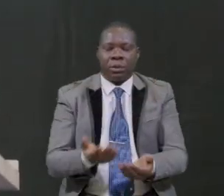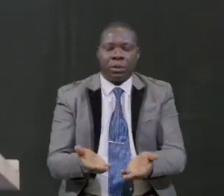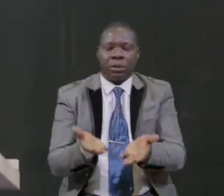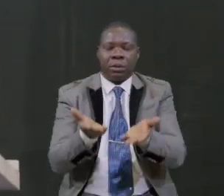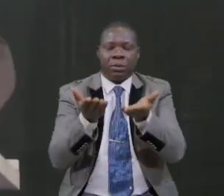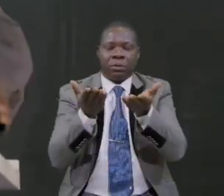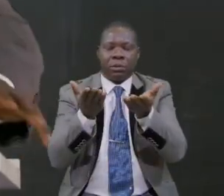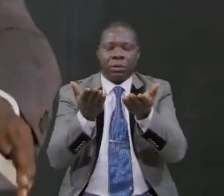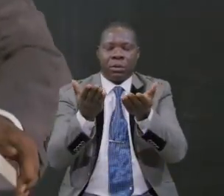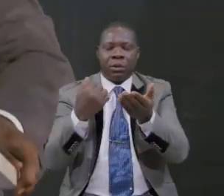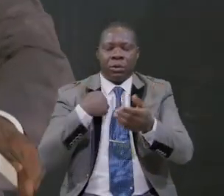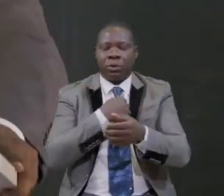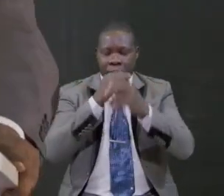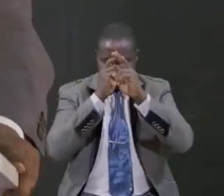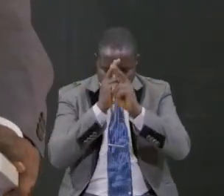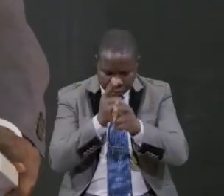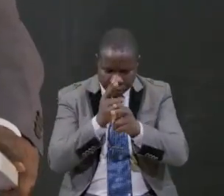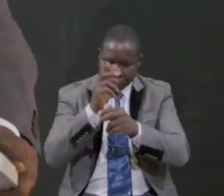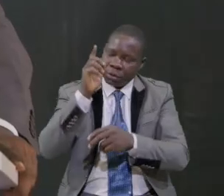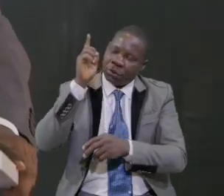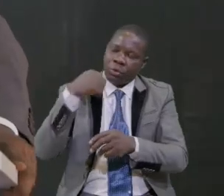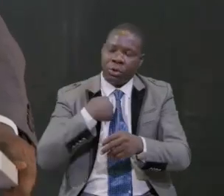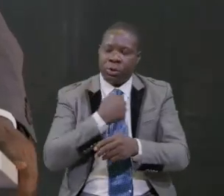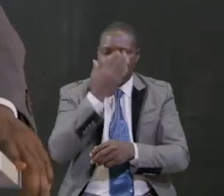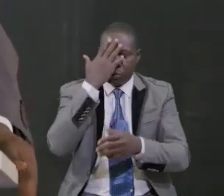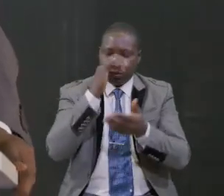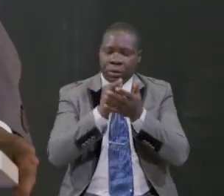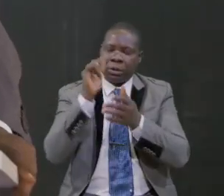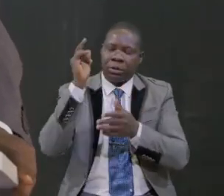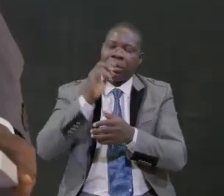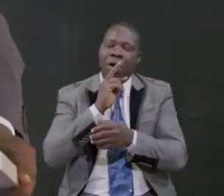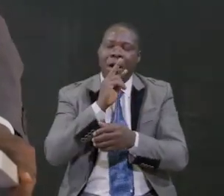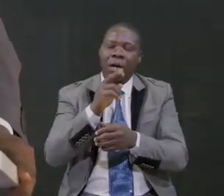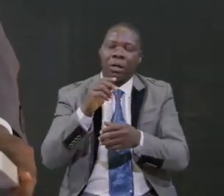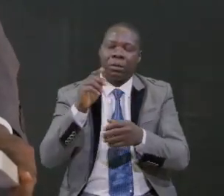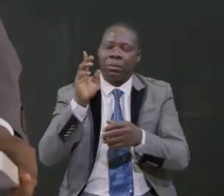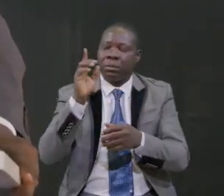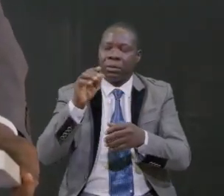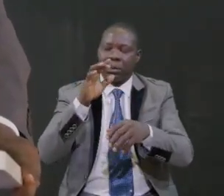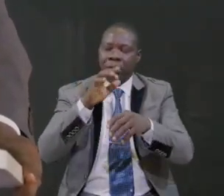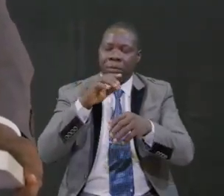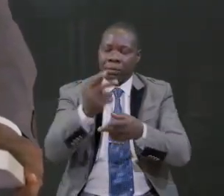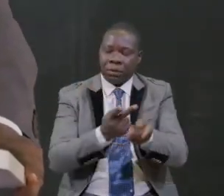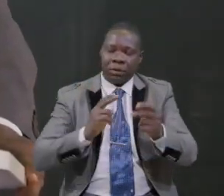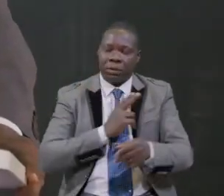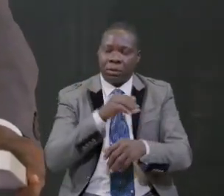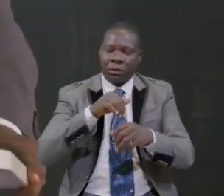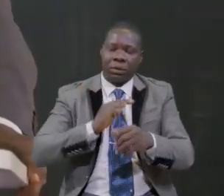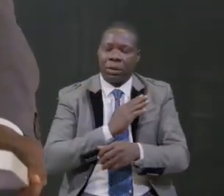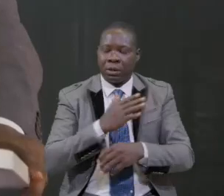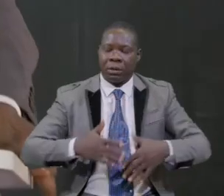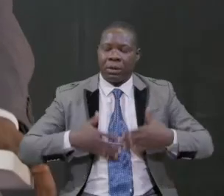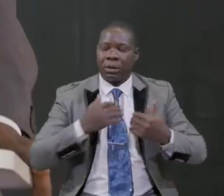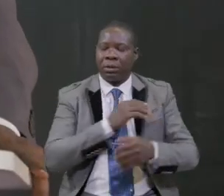you. We know you are the reason for us being on earth, and Christ, our Savior,